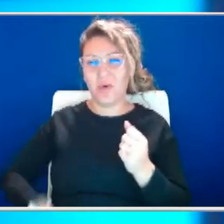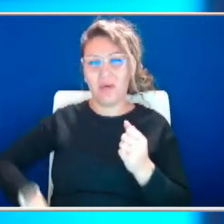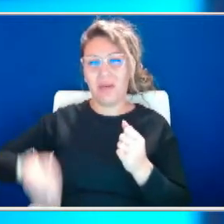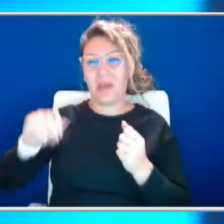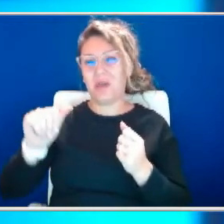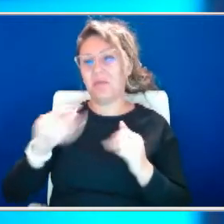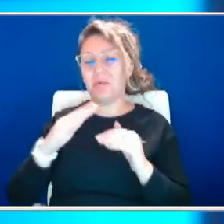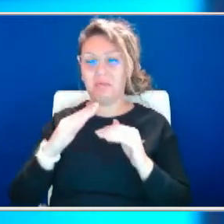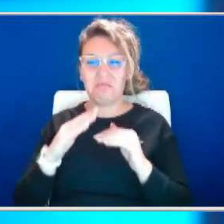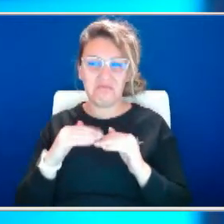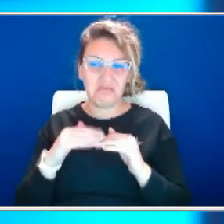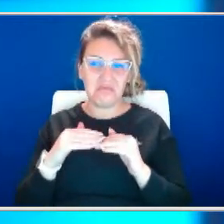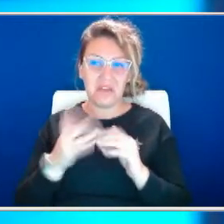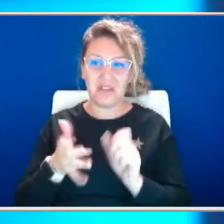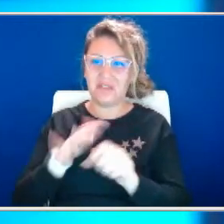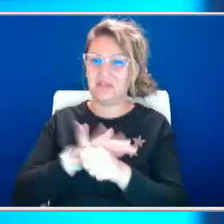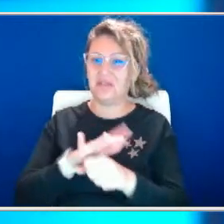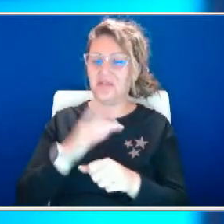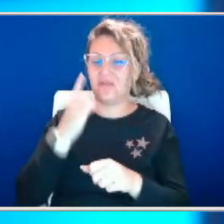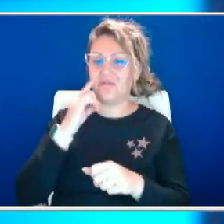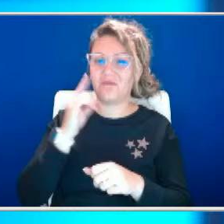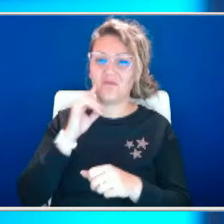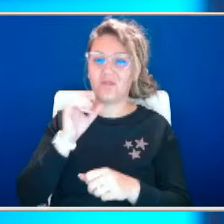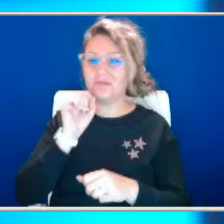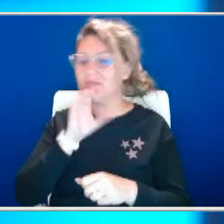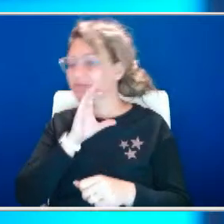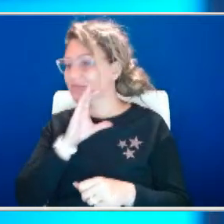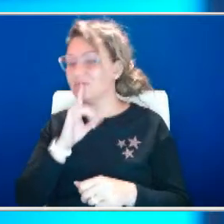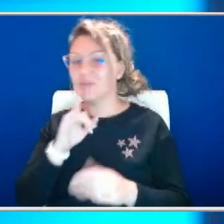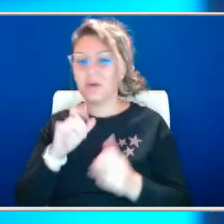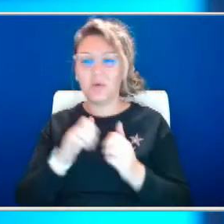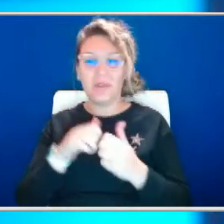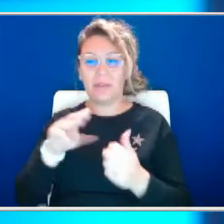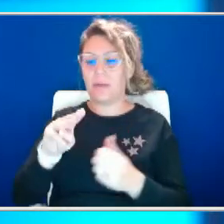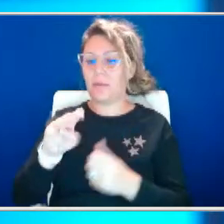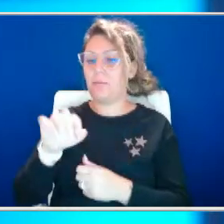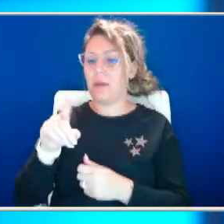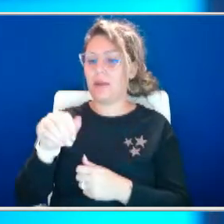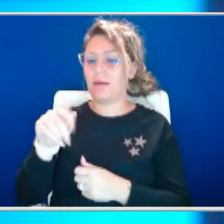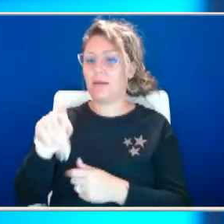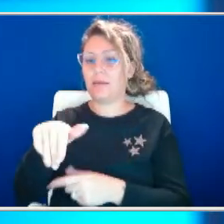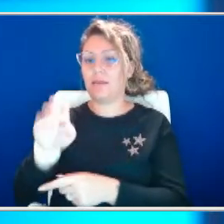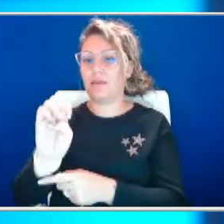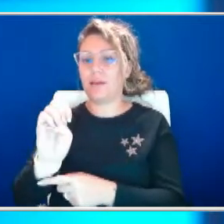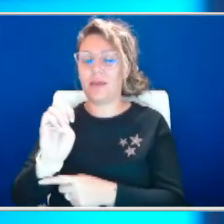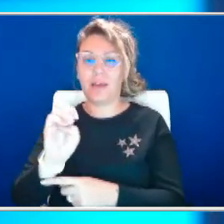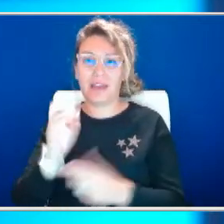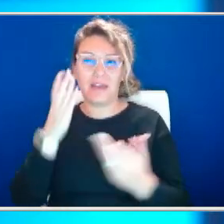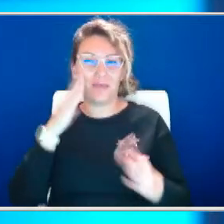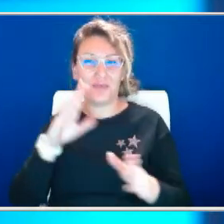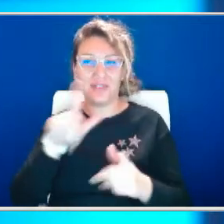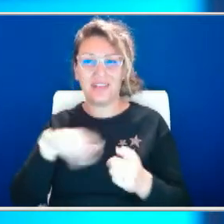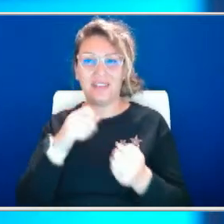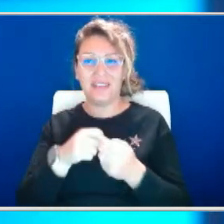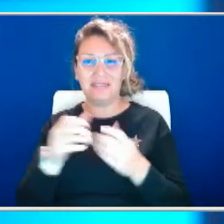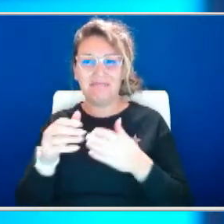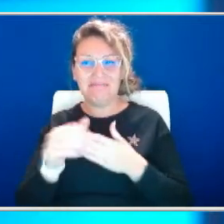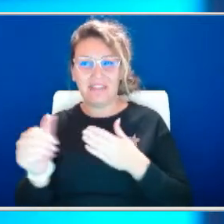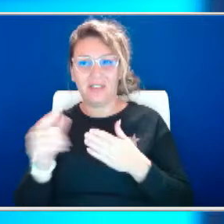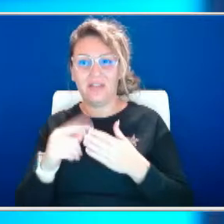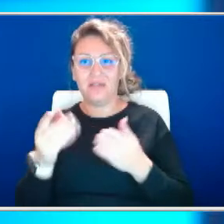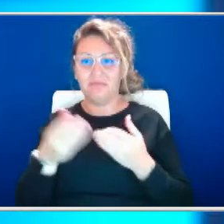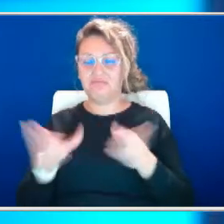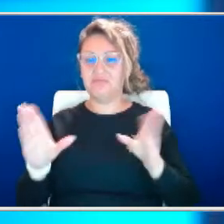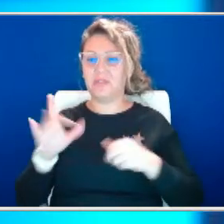covered for our seniors in the Medicare program as well. So I can't give you the exact dollar amount. I know that it's pretty much widely available for